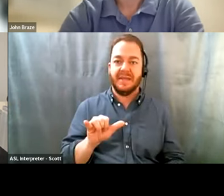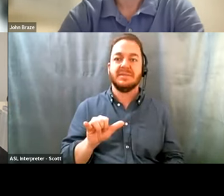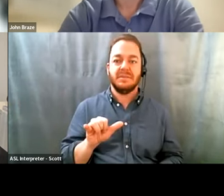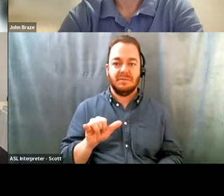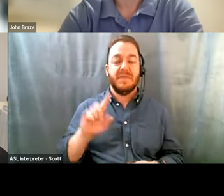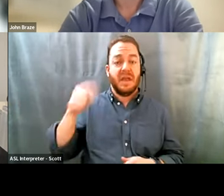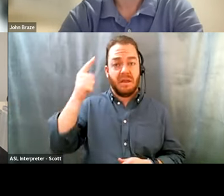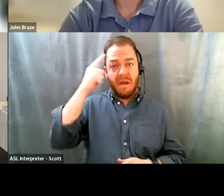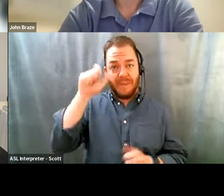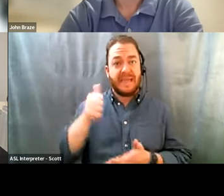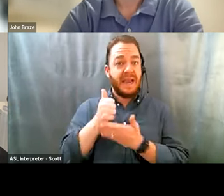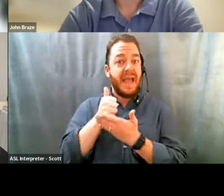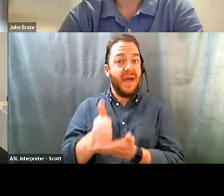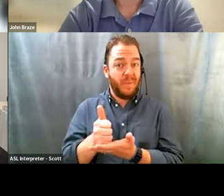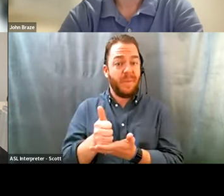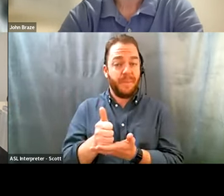of government could help with,